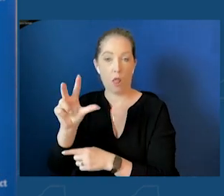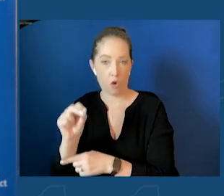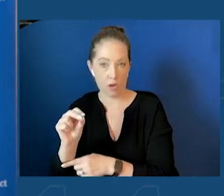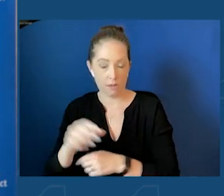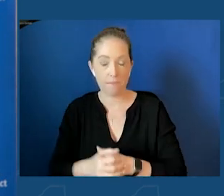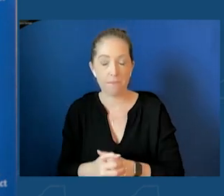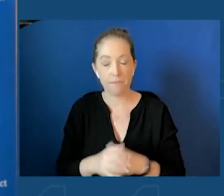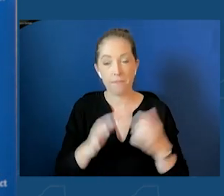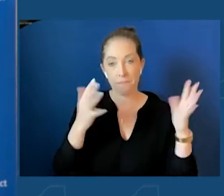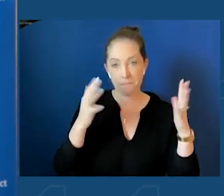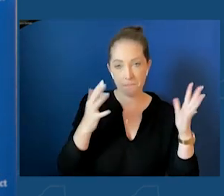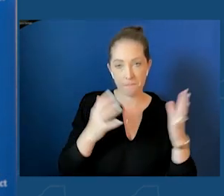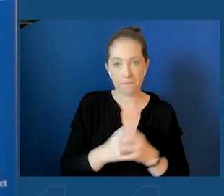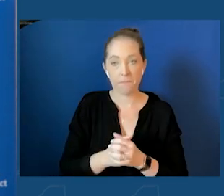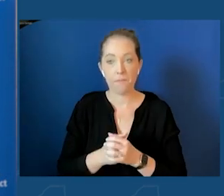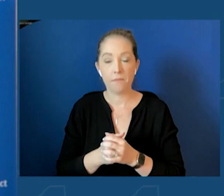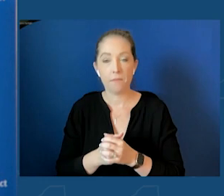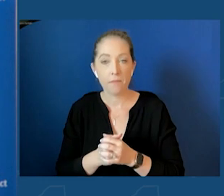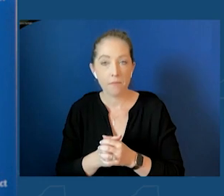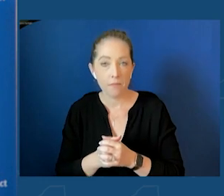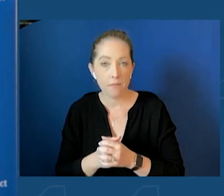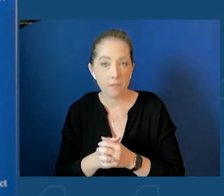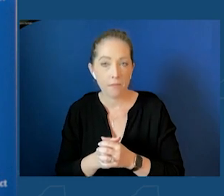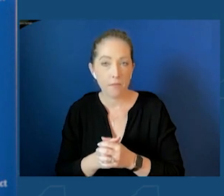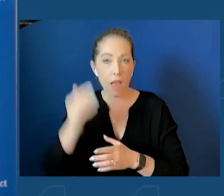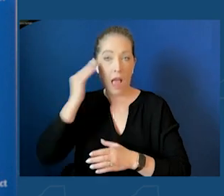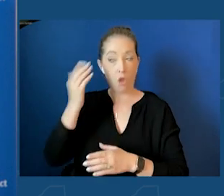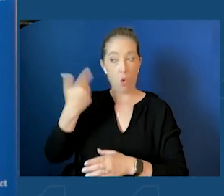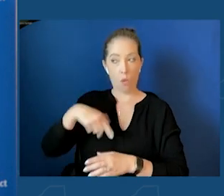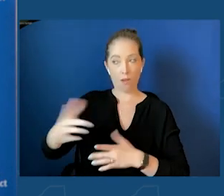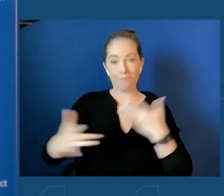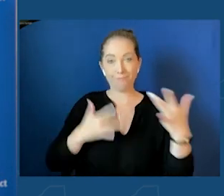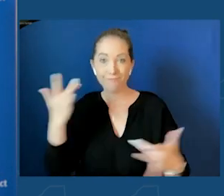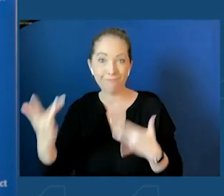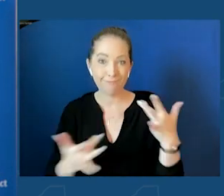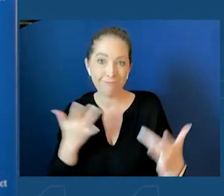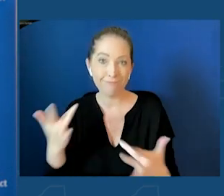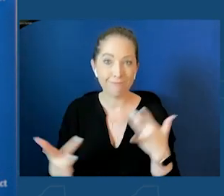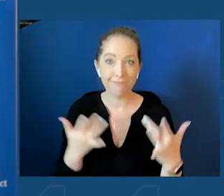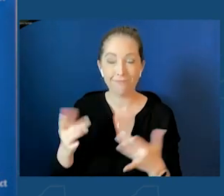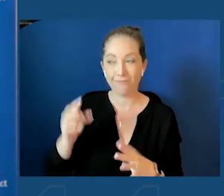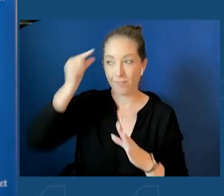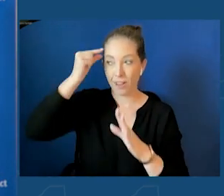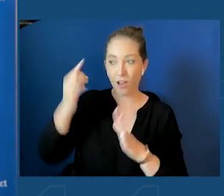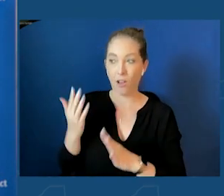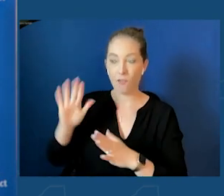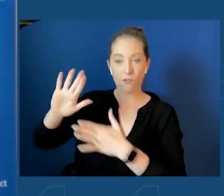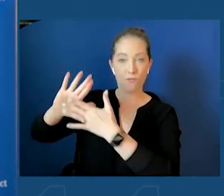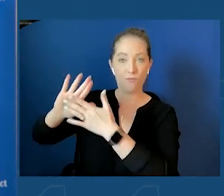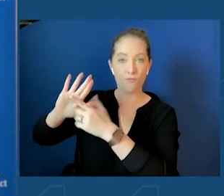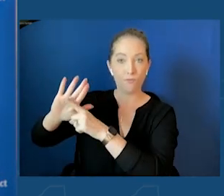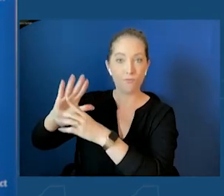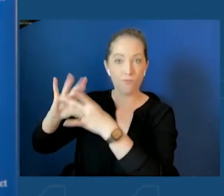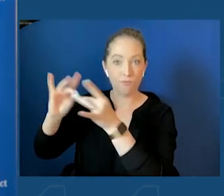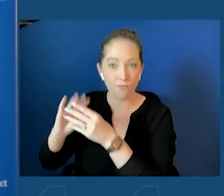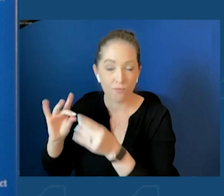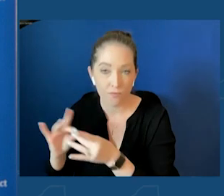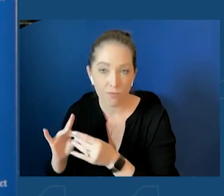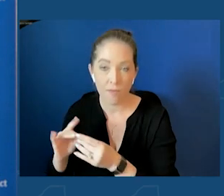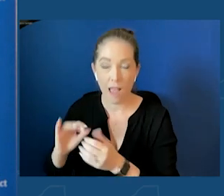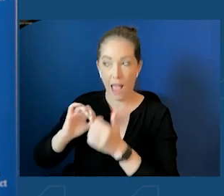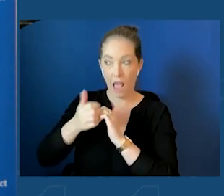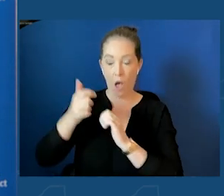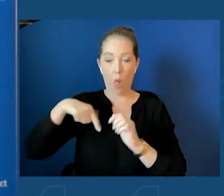I know that all of us are excited to hear from the Governor about the meaningful impact this act will have on the